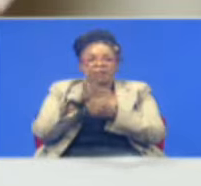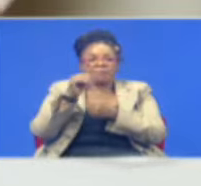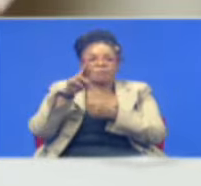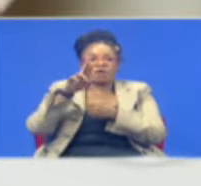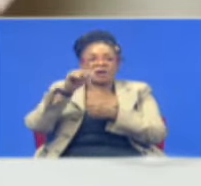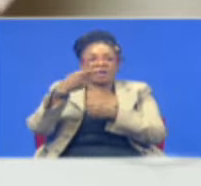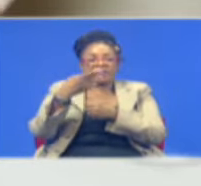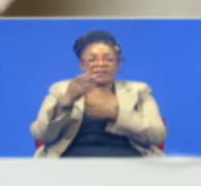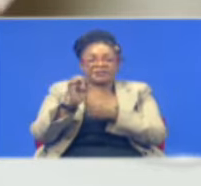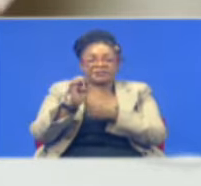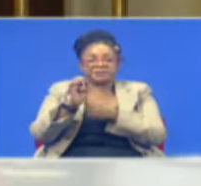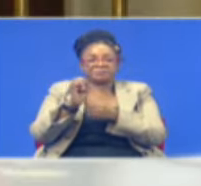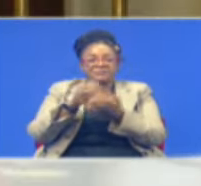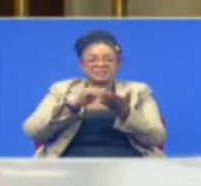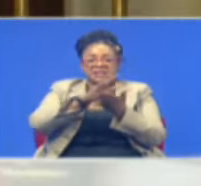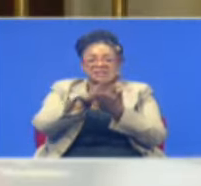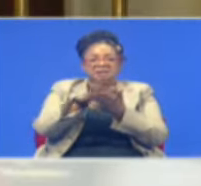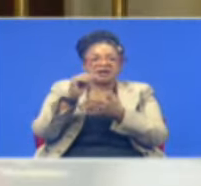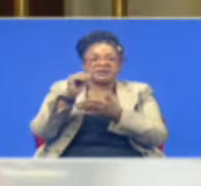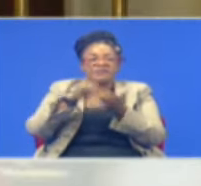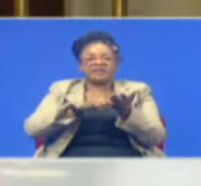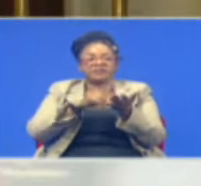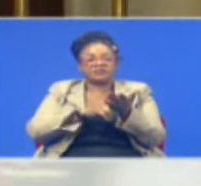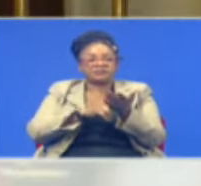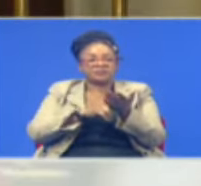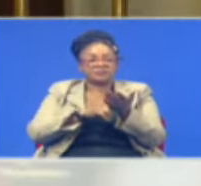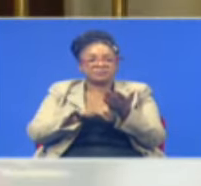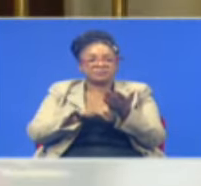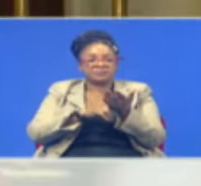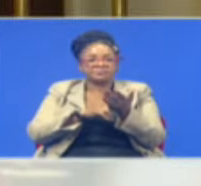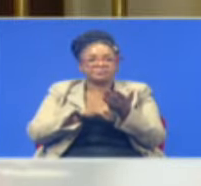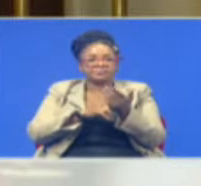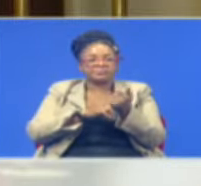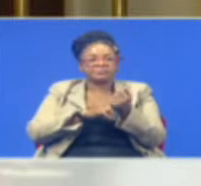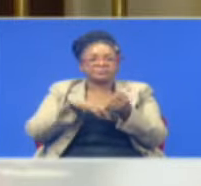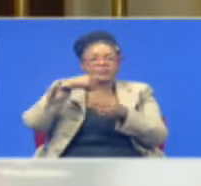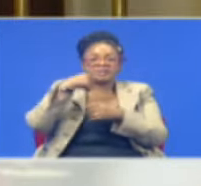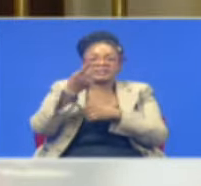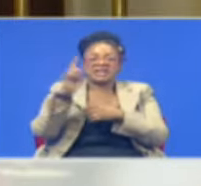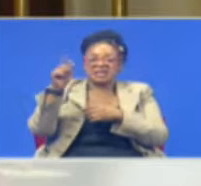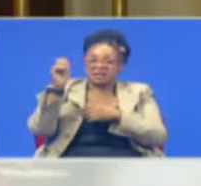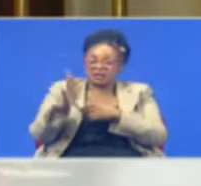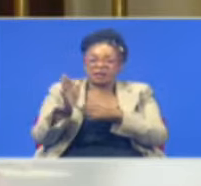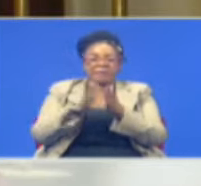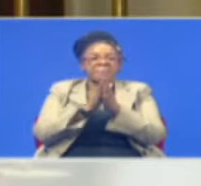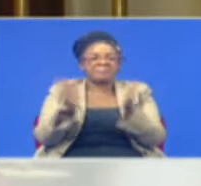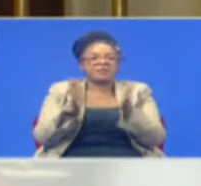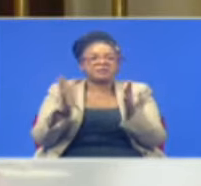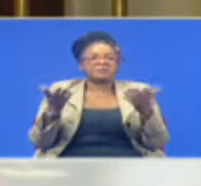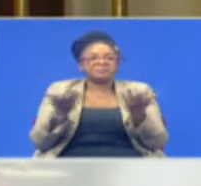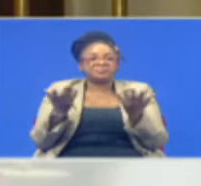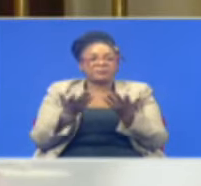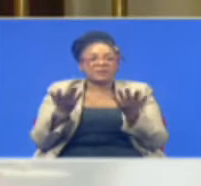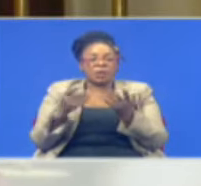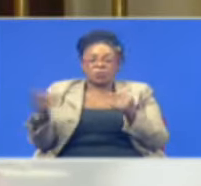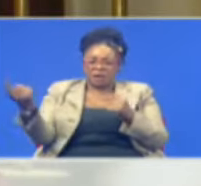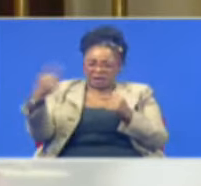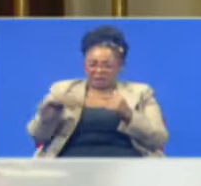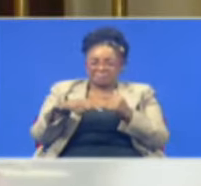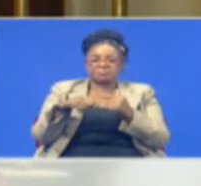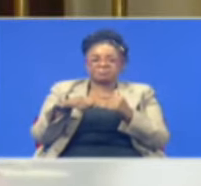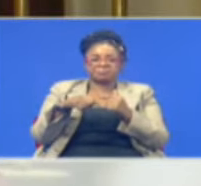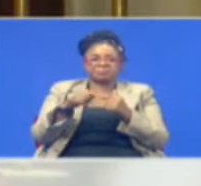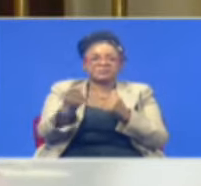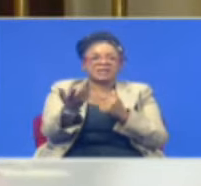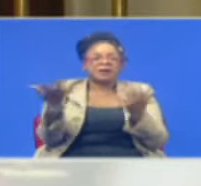in an affidavit. And he was telling Kenyans publicly how he is coming to appear before us and